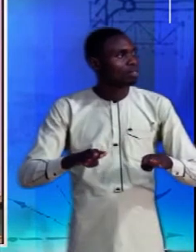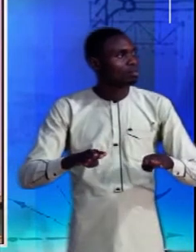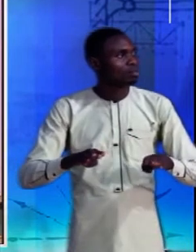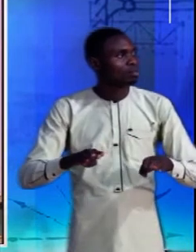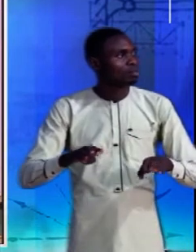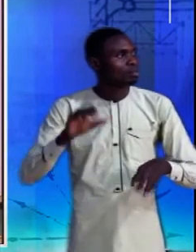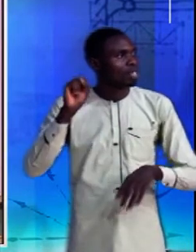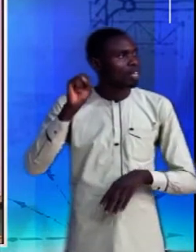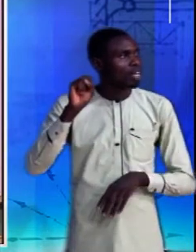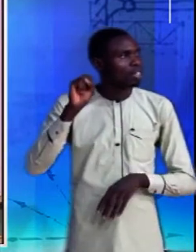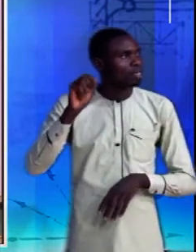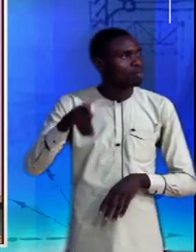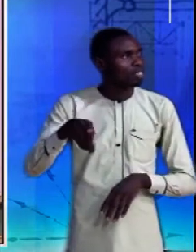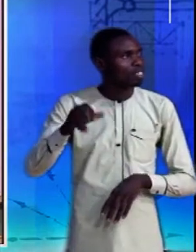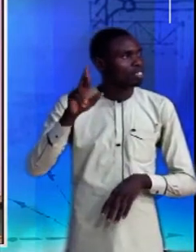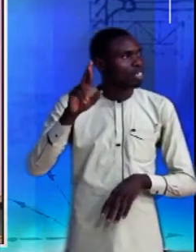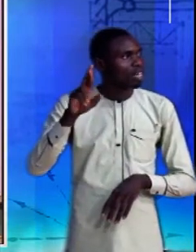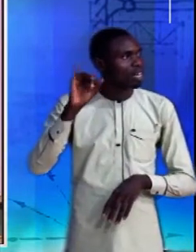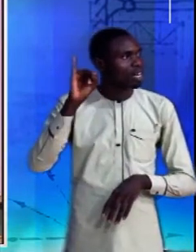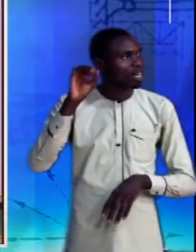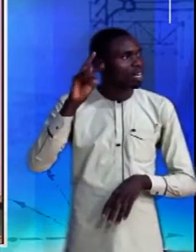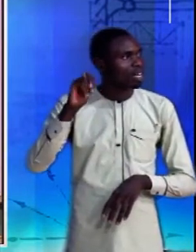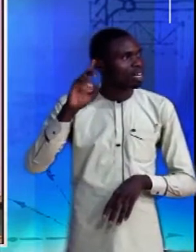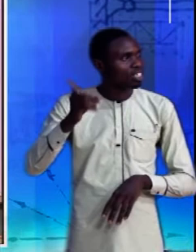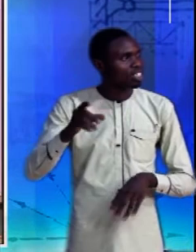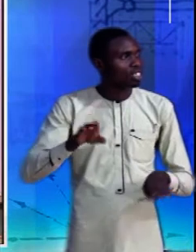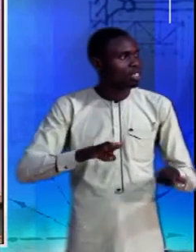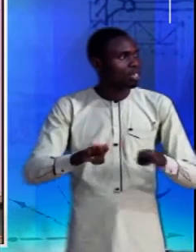After week, we have, let's say, month.